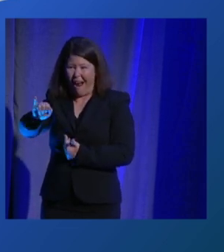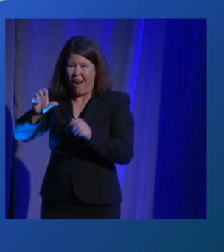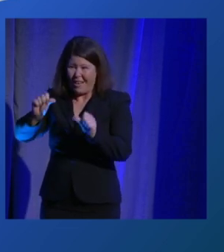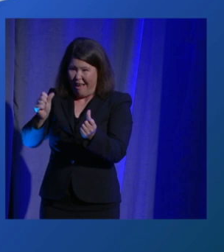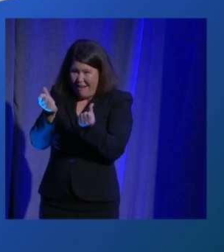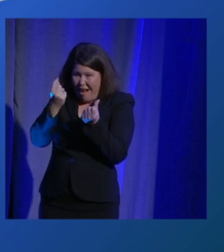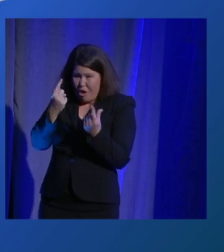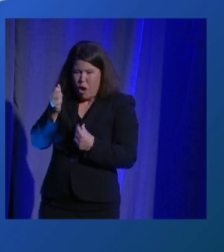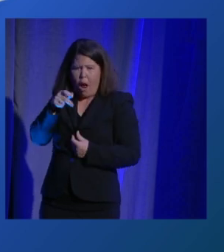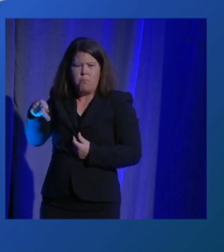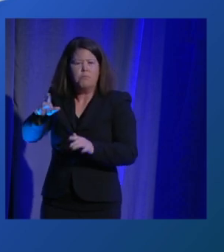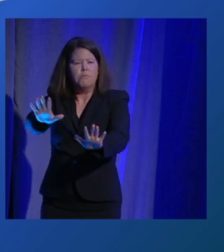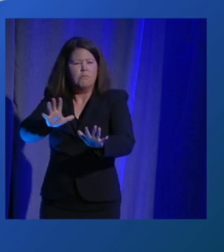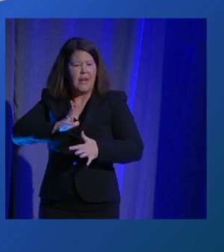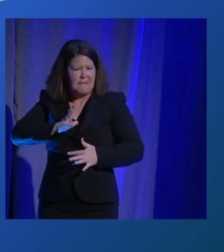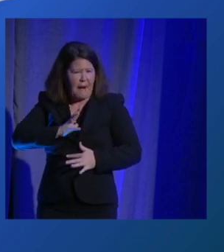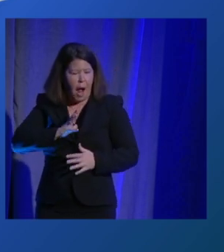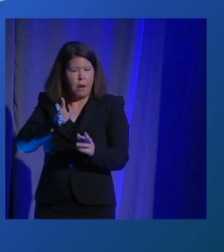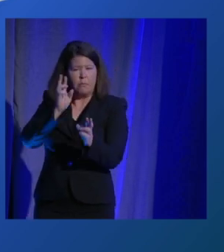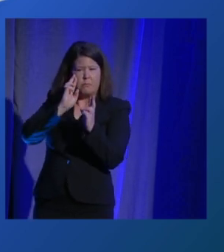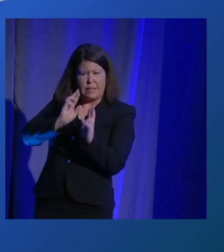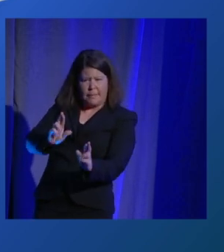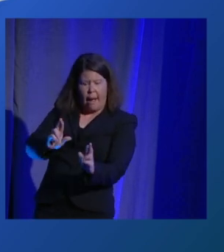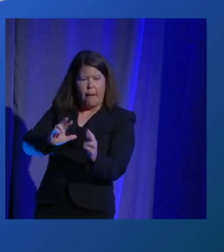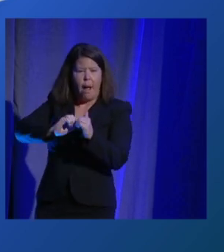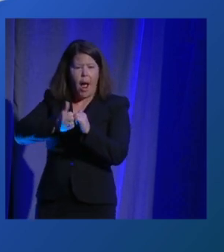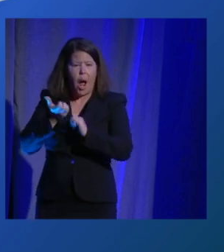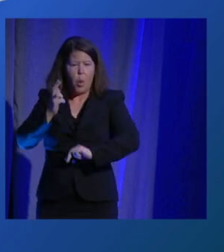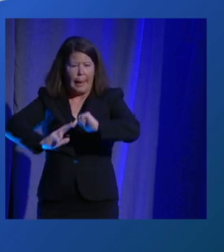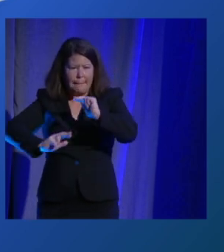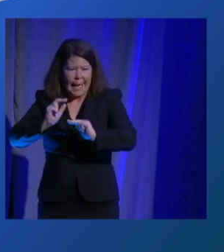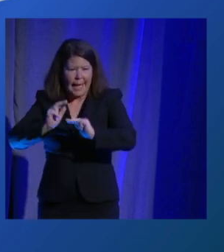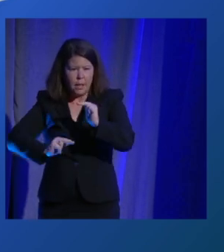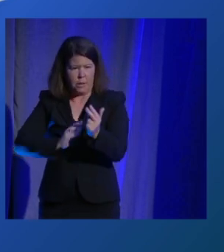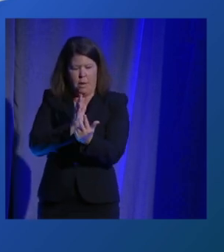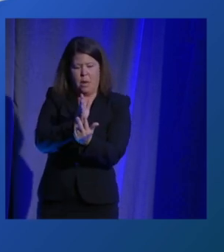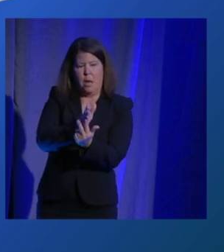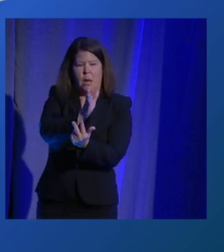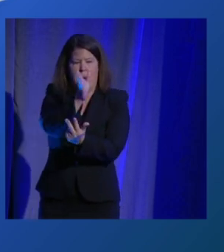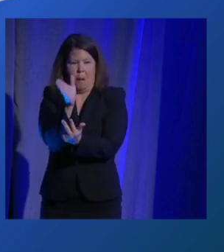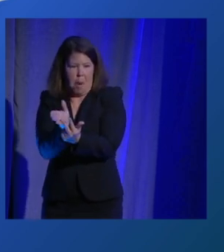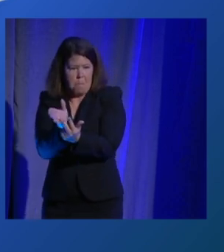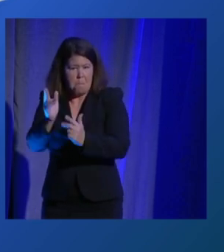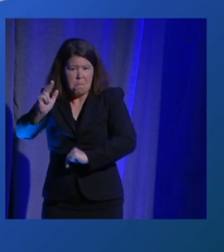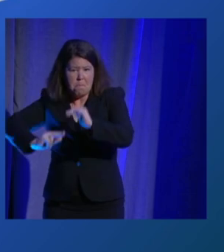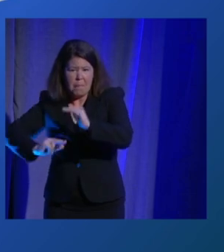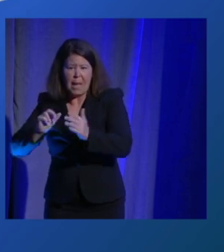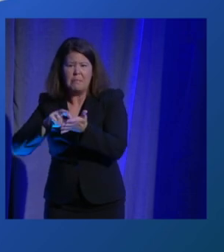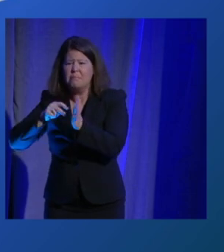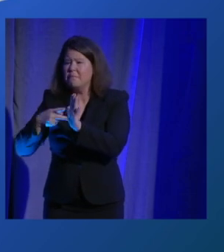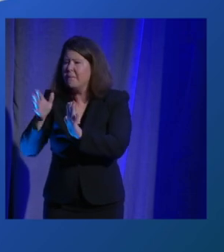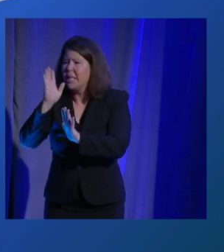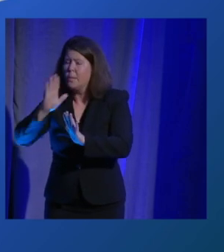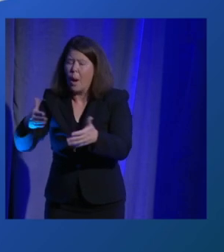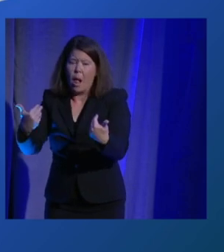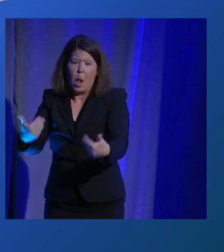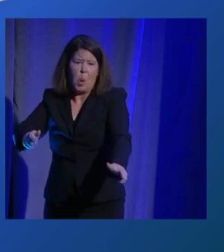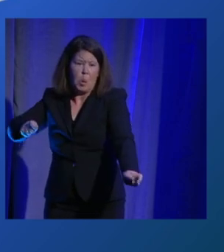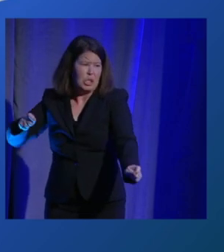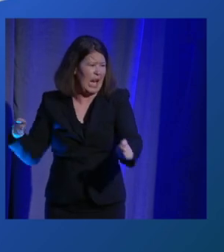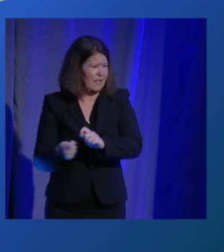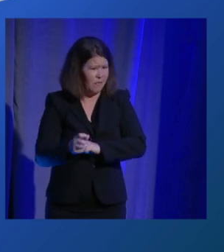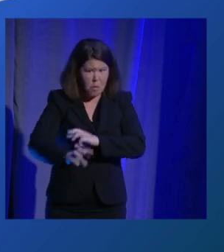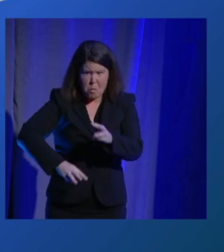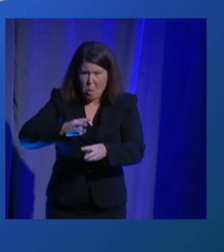how we build these generative AI models these new LMS will be transformative and will give us huge competitive Advantage whether it's